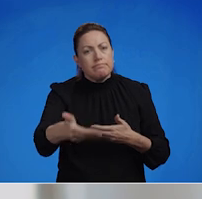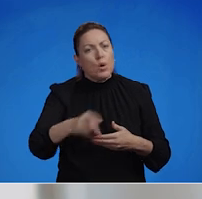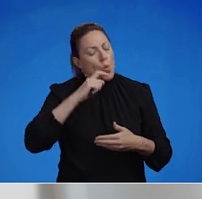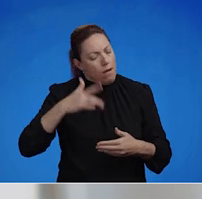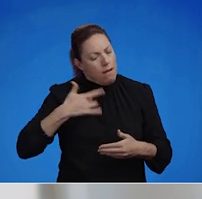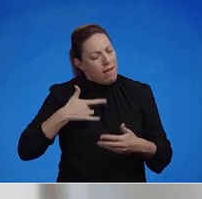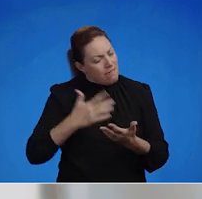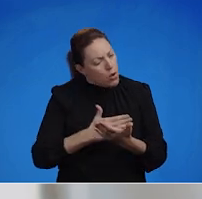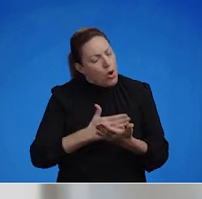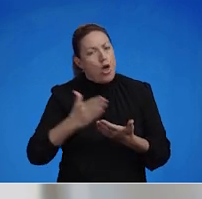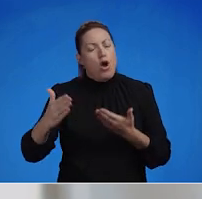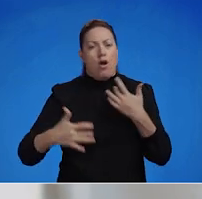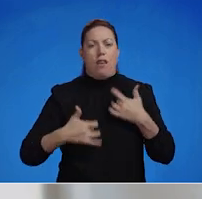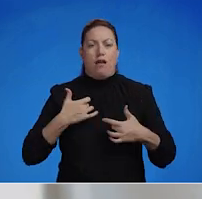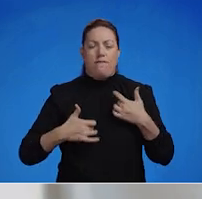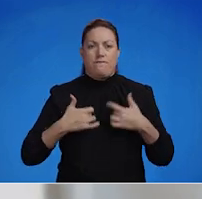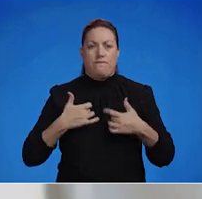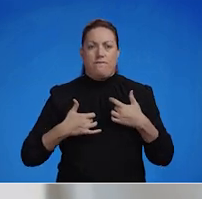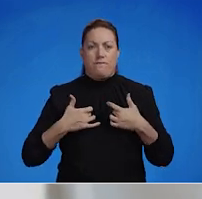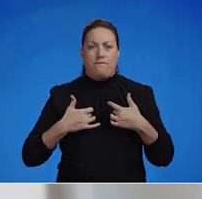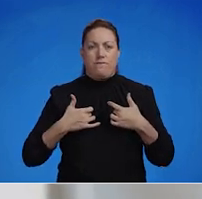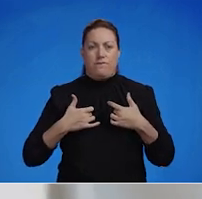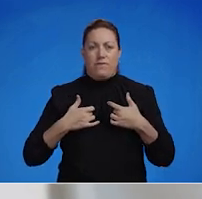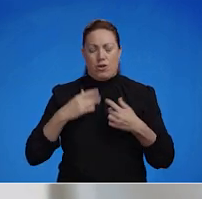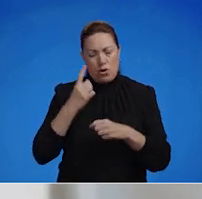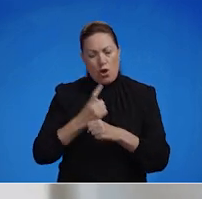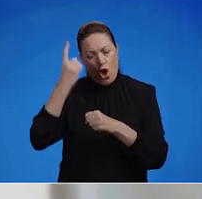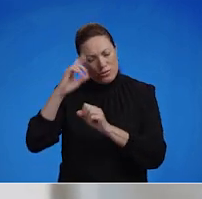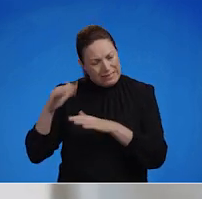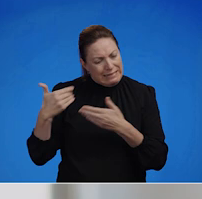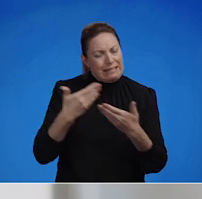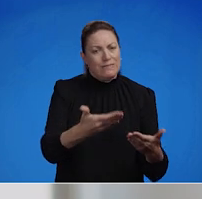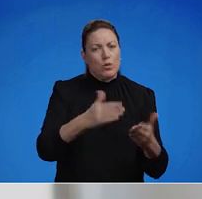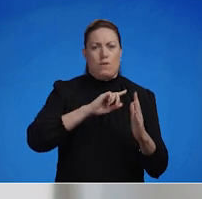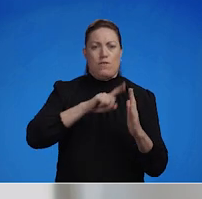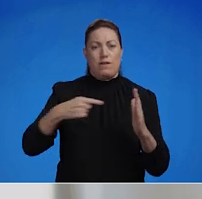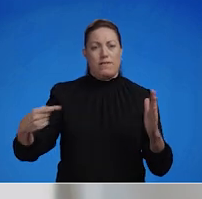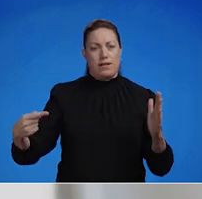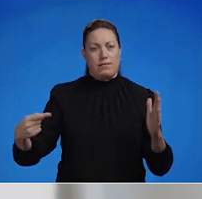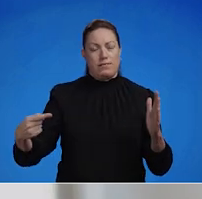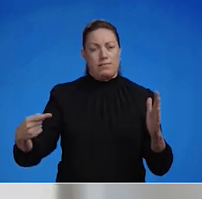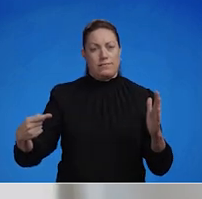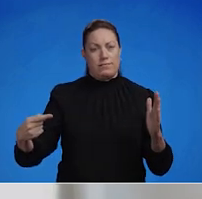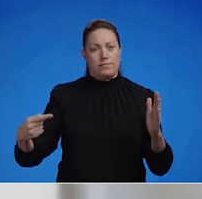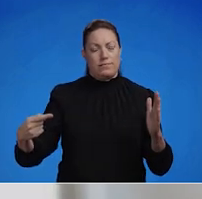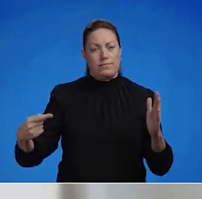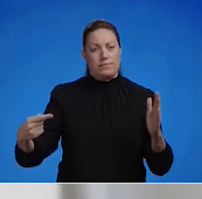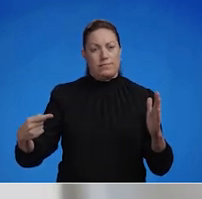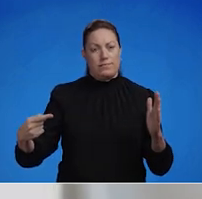live long in the land that the Lord your God gives you forever."